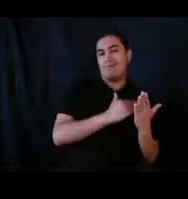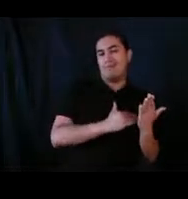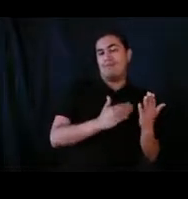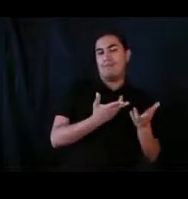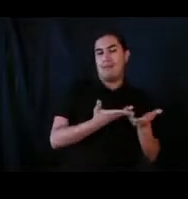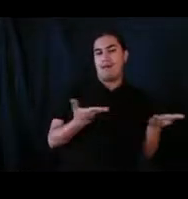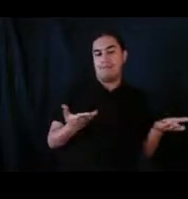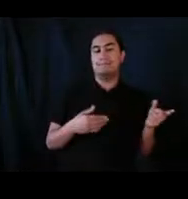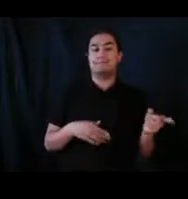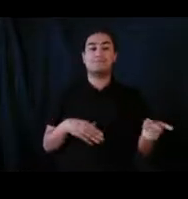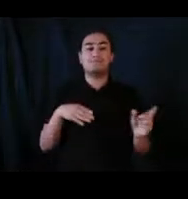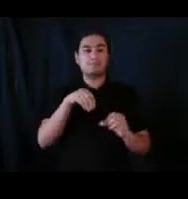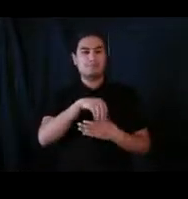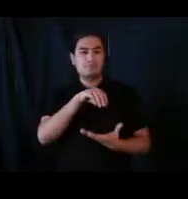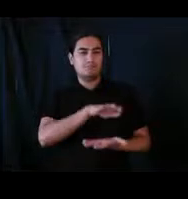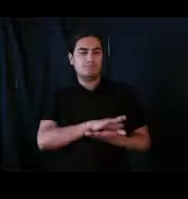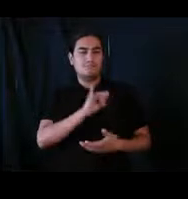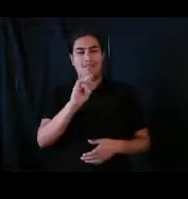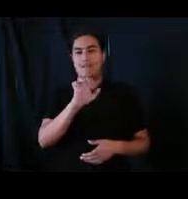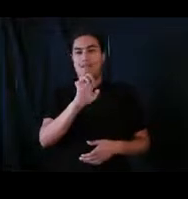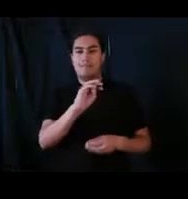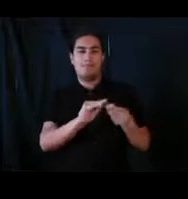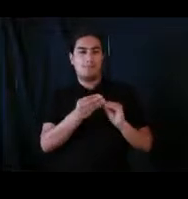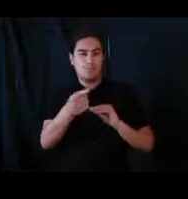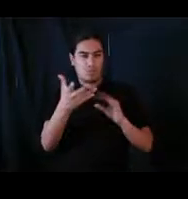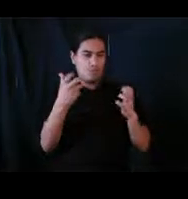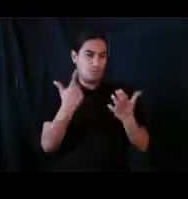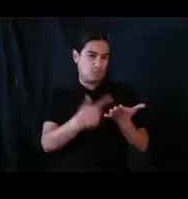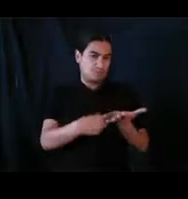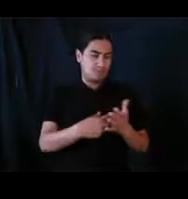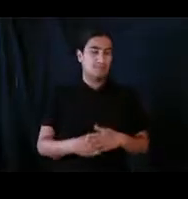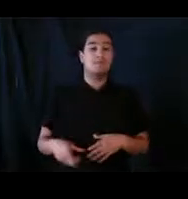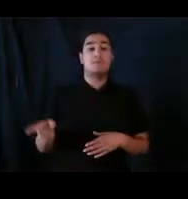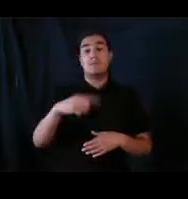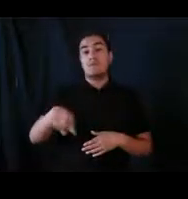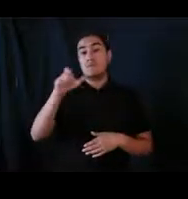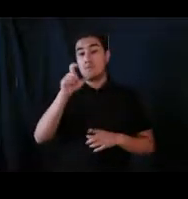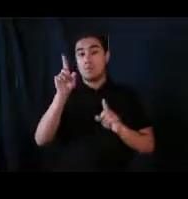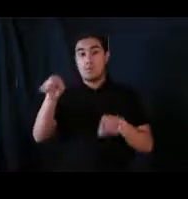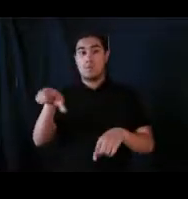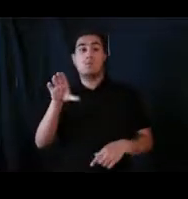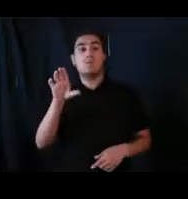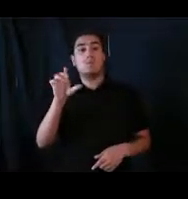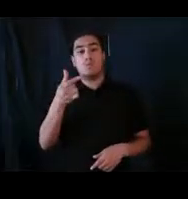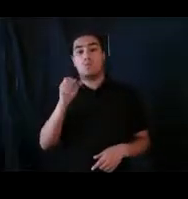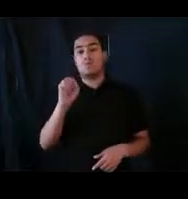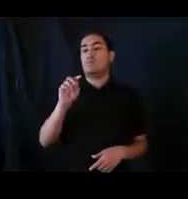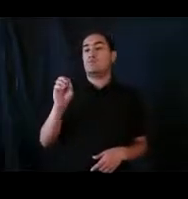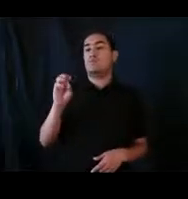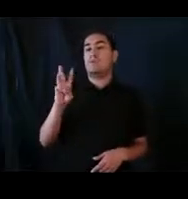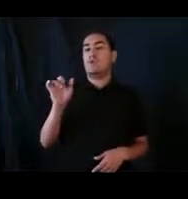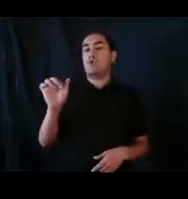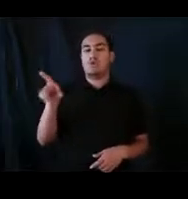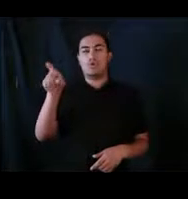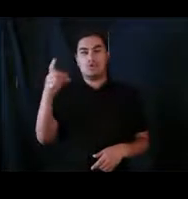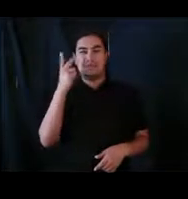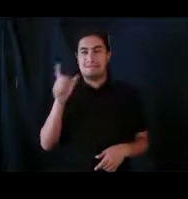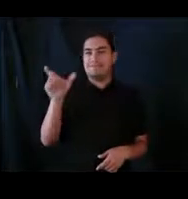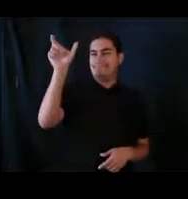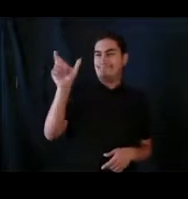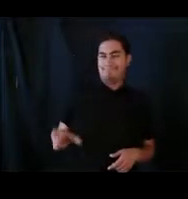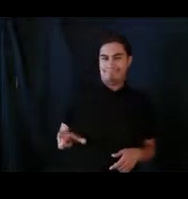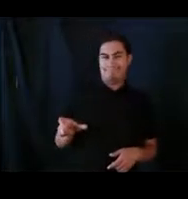the item number you would like to talk about for those attending viago to webinar you should see the webinar control panel likely